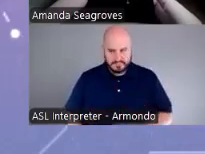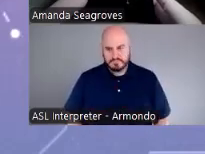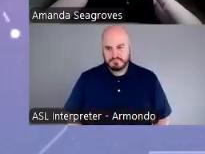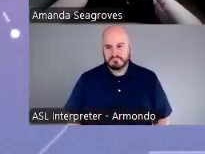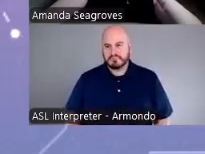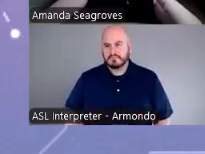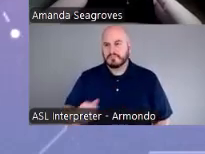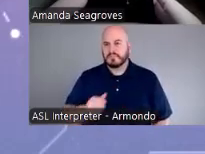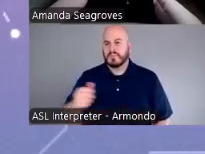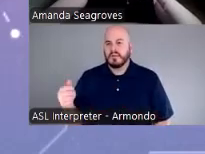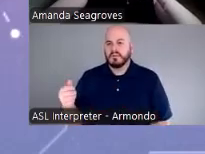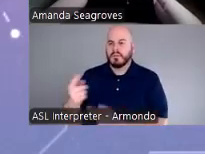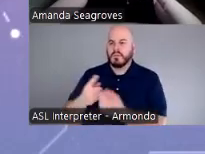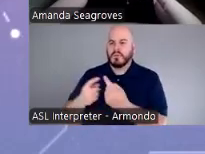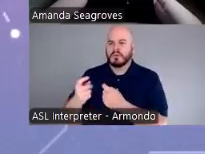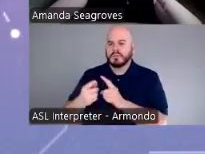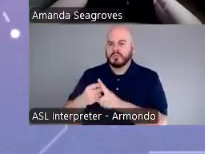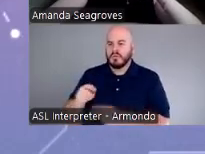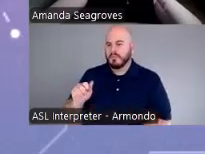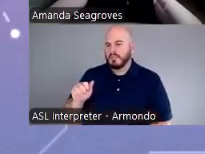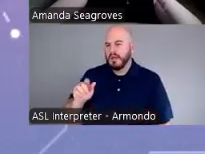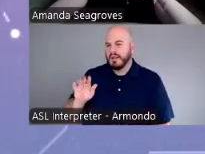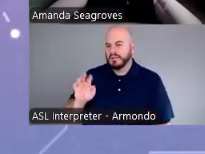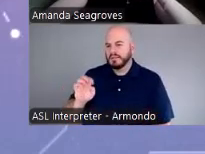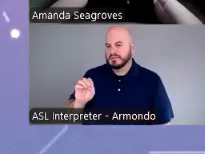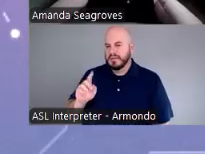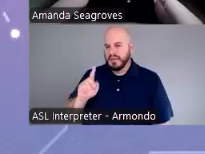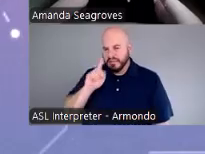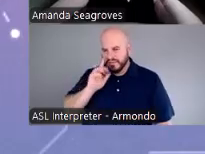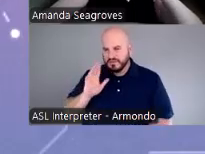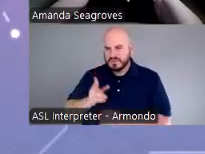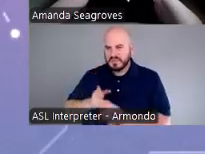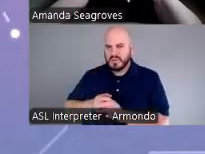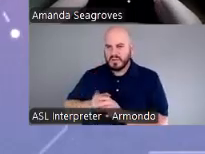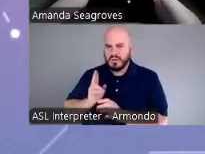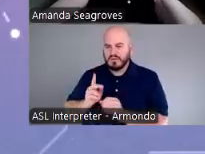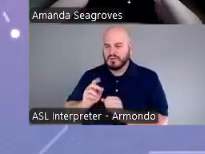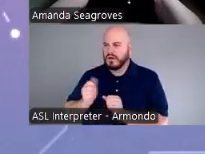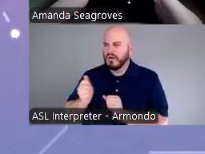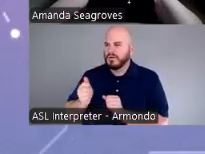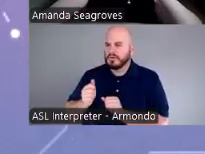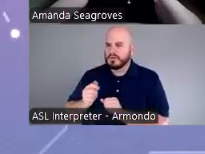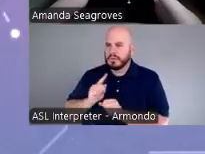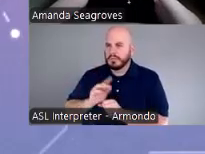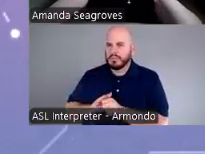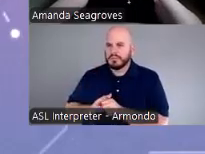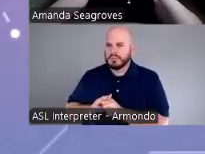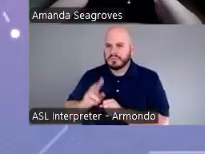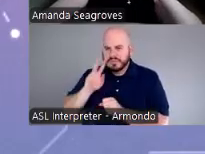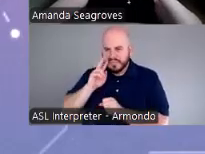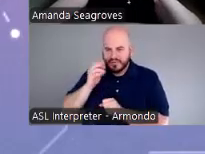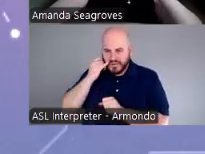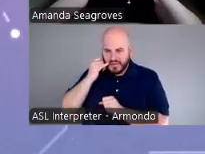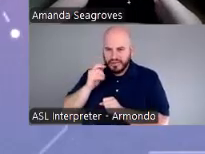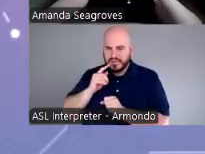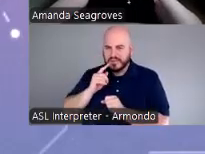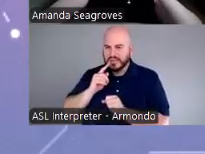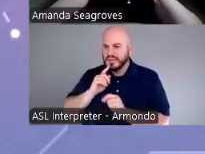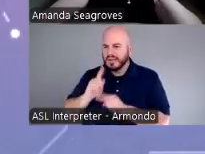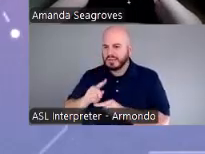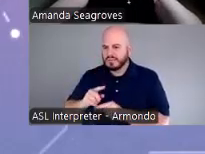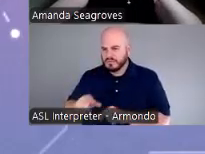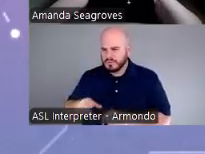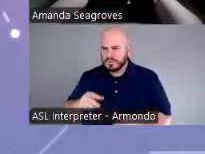for Alice. I think that she has logged off because she has another commitment right now. Let me see if I would be able to answer it. In your experience as